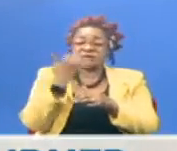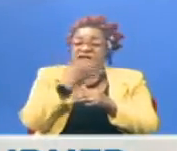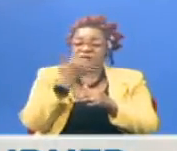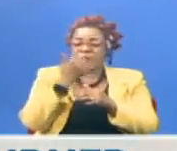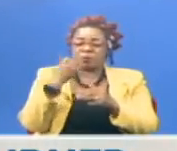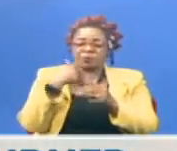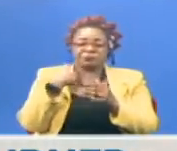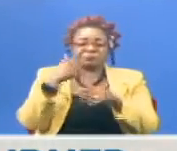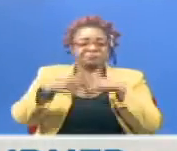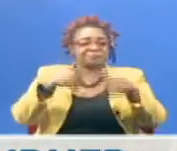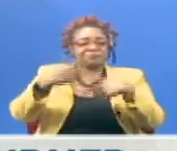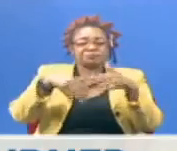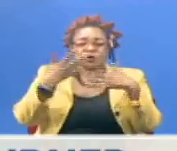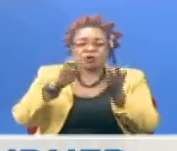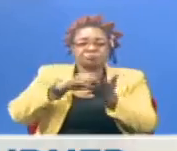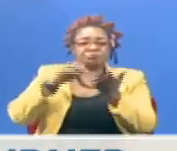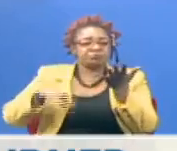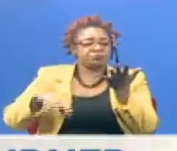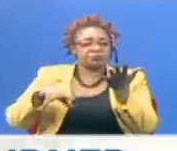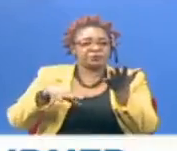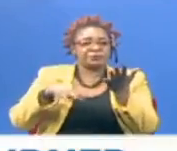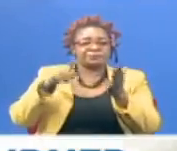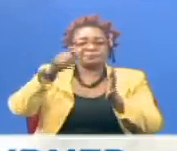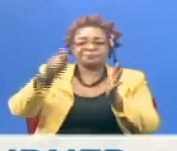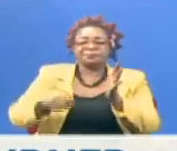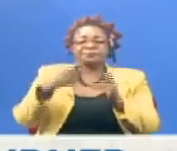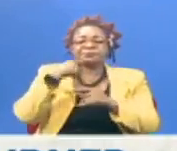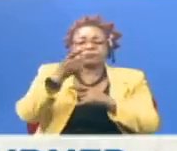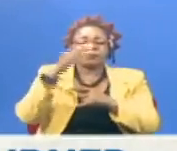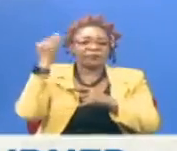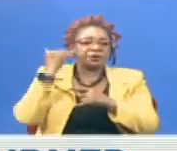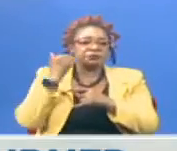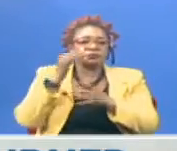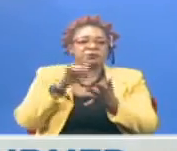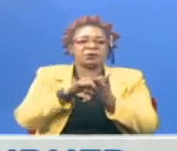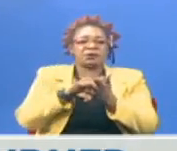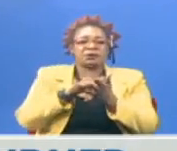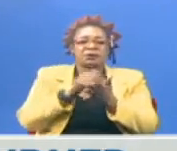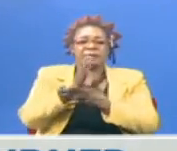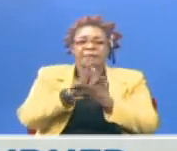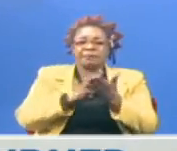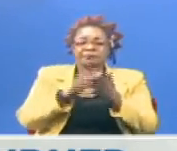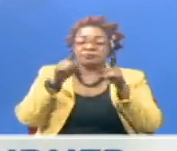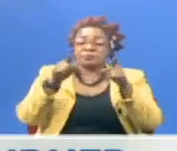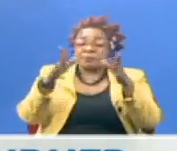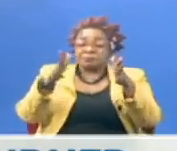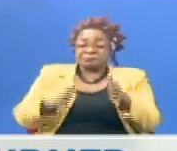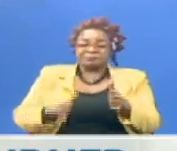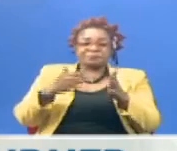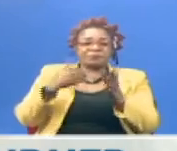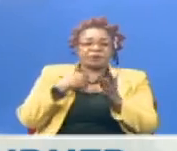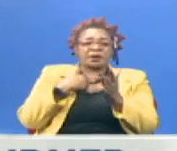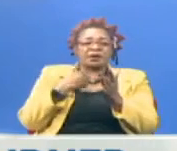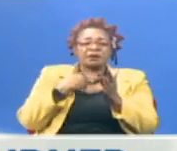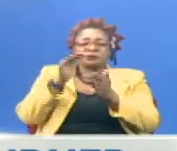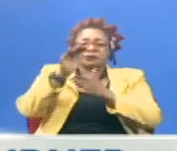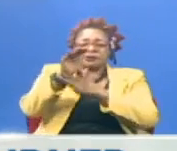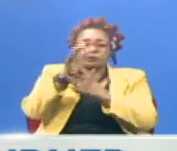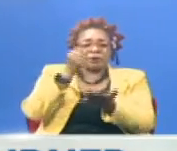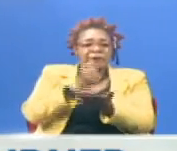dropped. Prosecutors from the DPP's office have told the court that some accused persons in the case had reached out to that